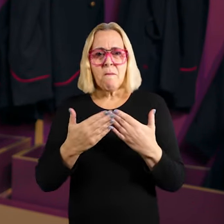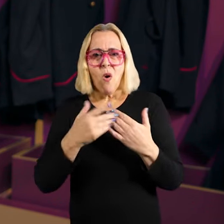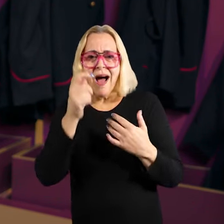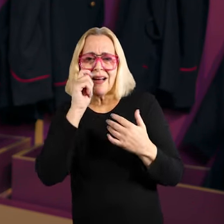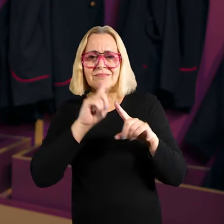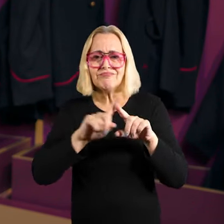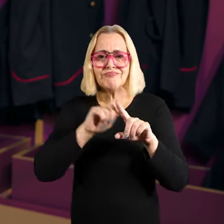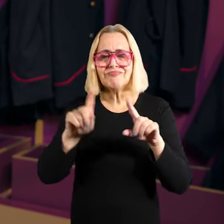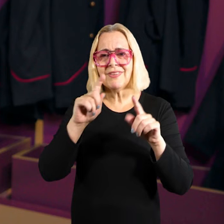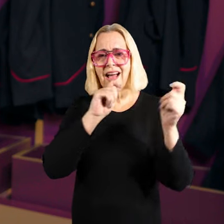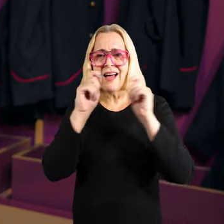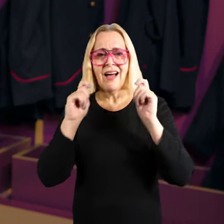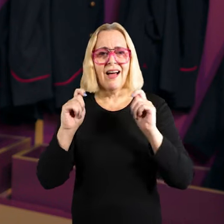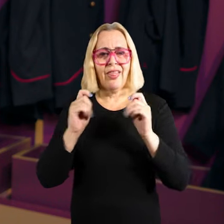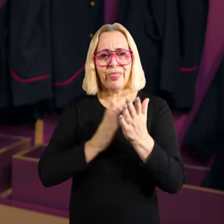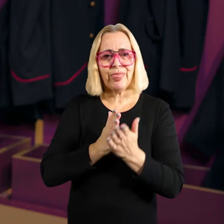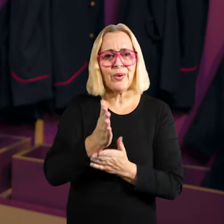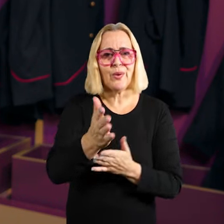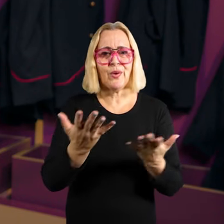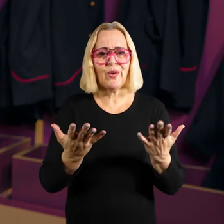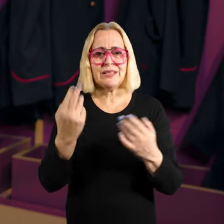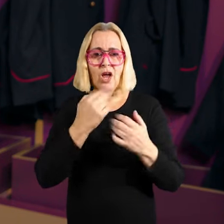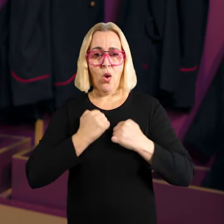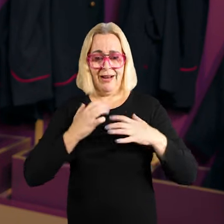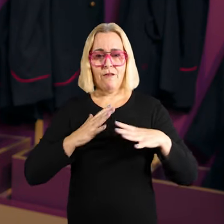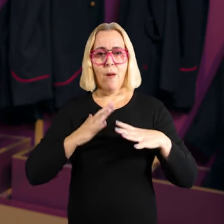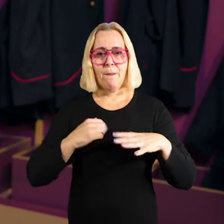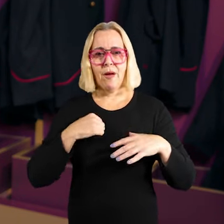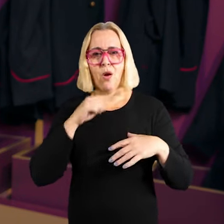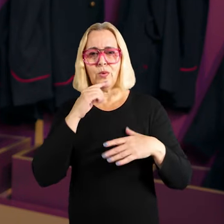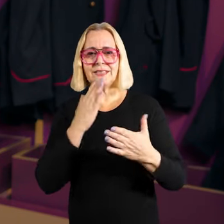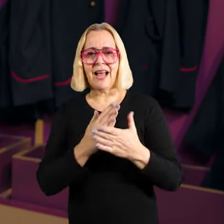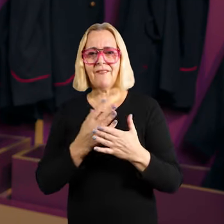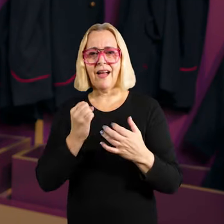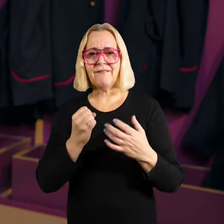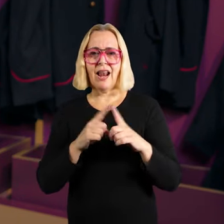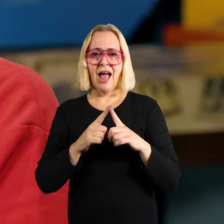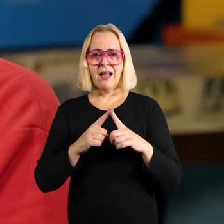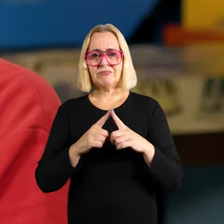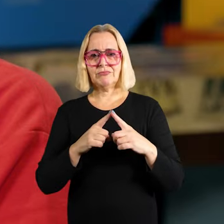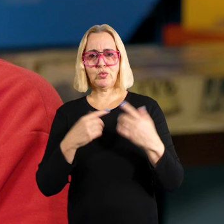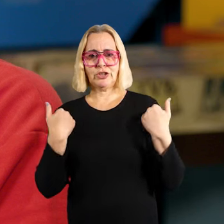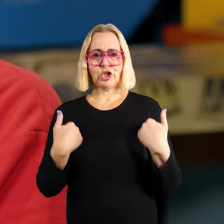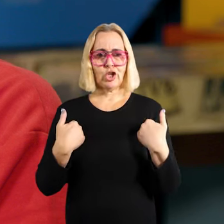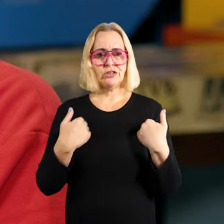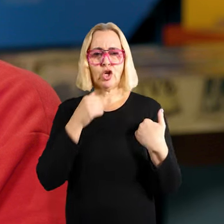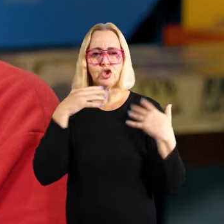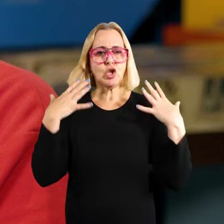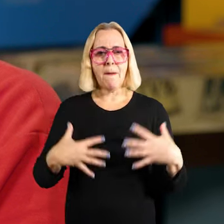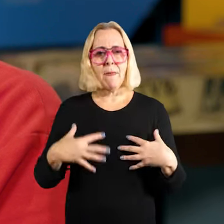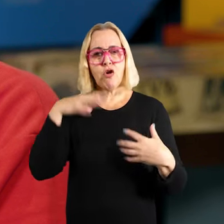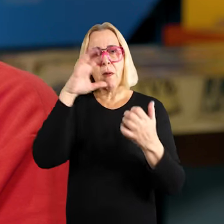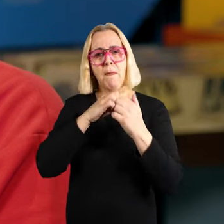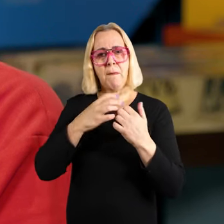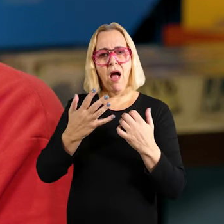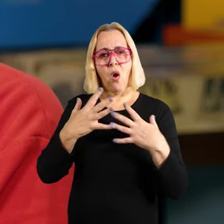would have more hats, different types of hats to wear out for the whole season. If I could design my